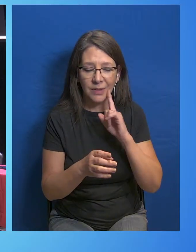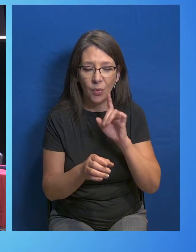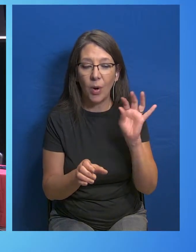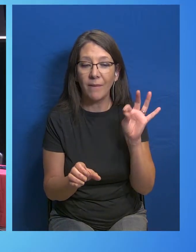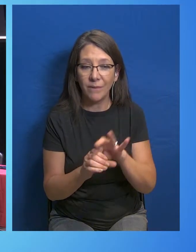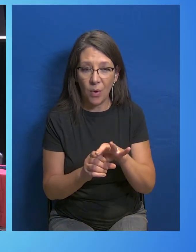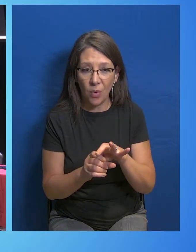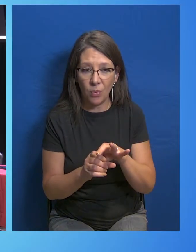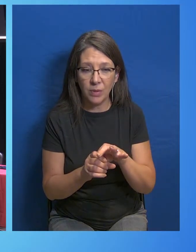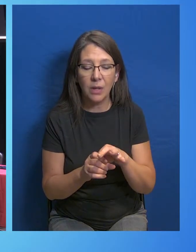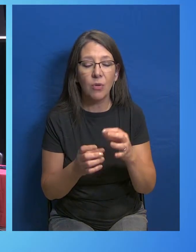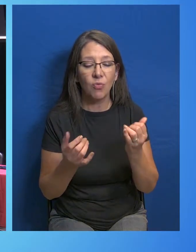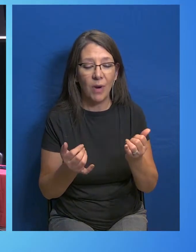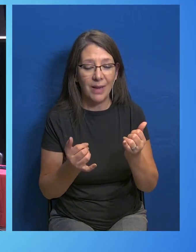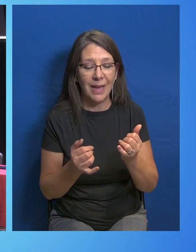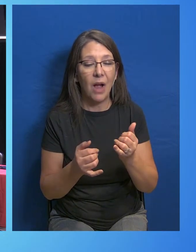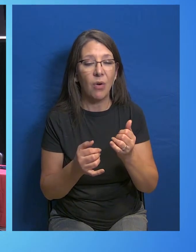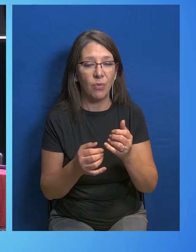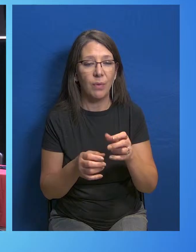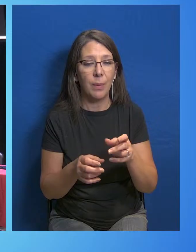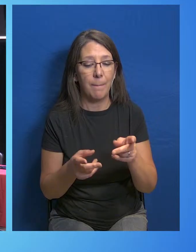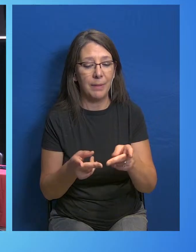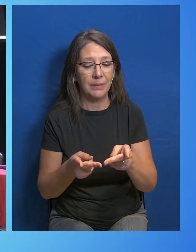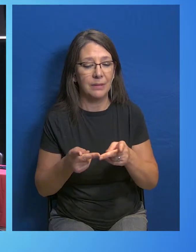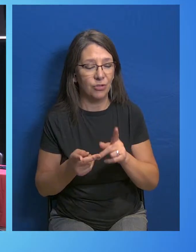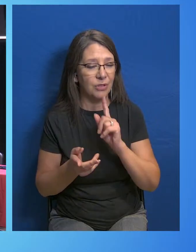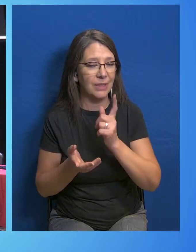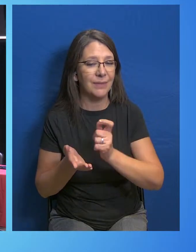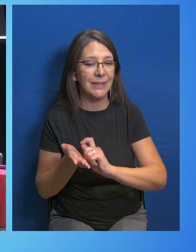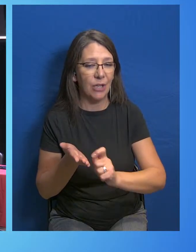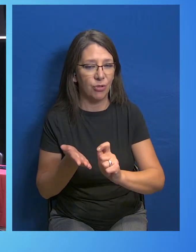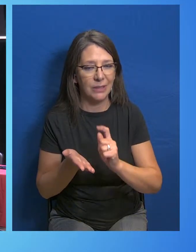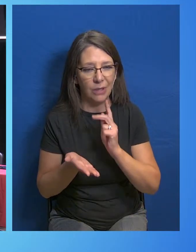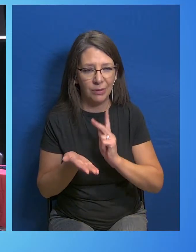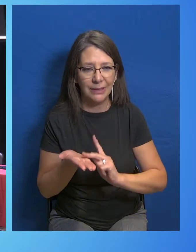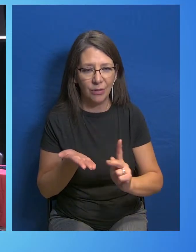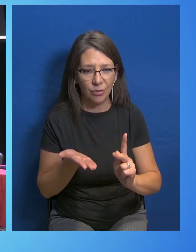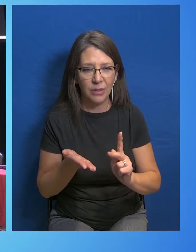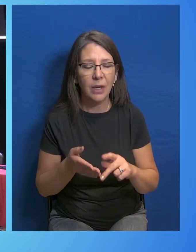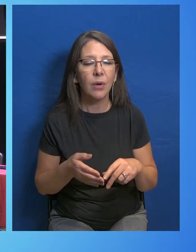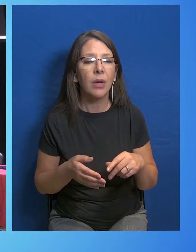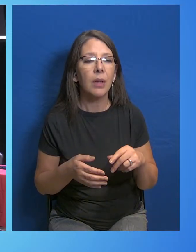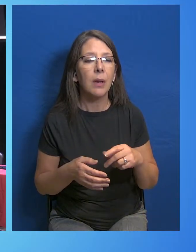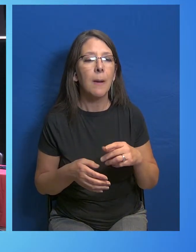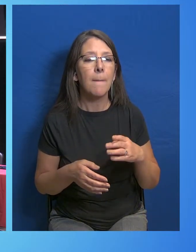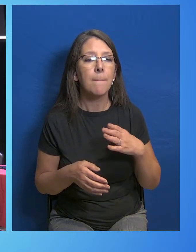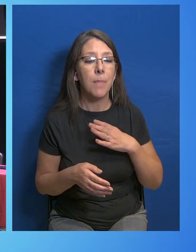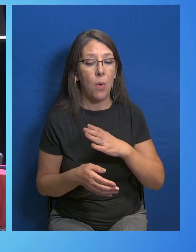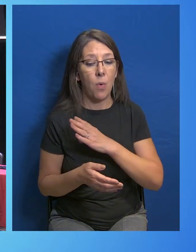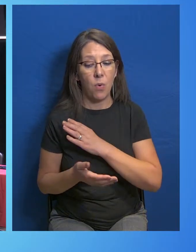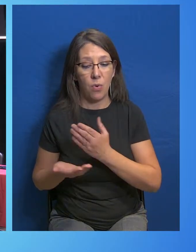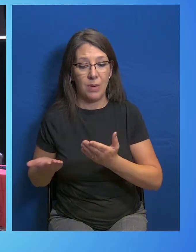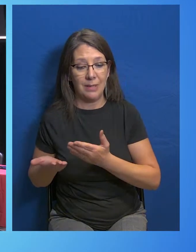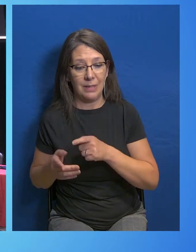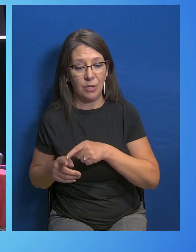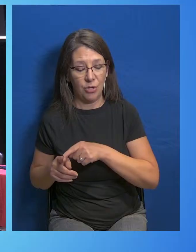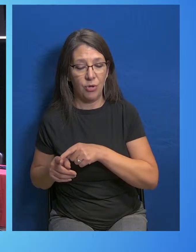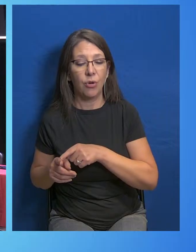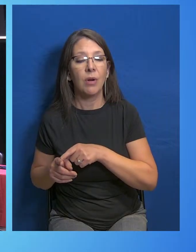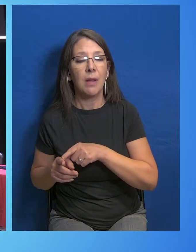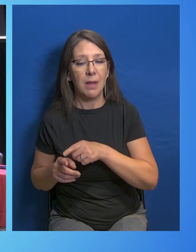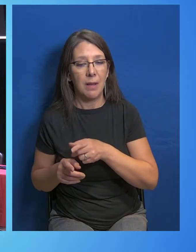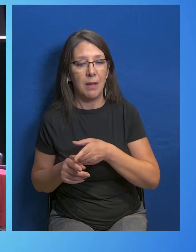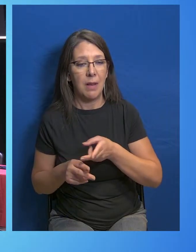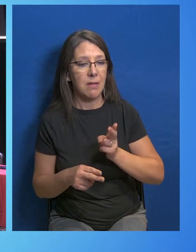table, for the position of secretary. We had a board member nominate Board Member Bove